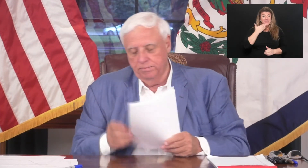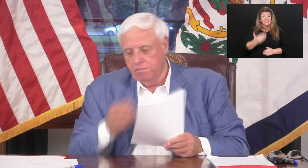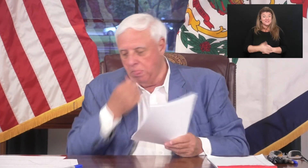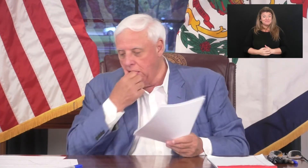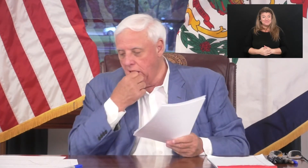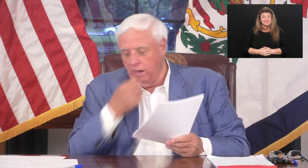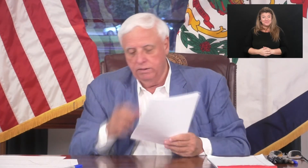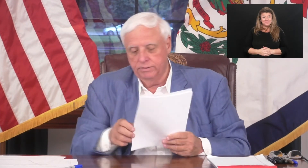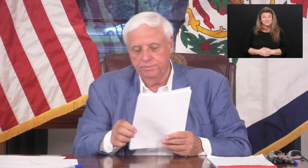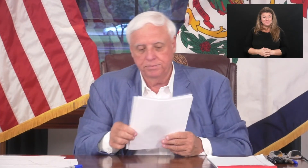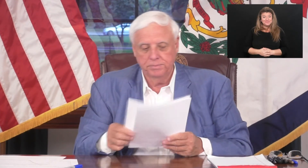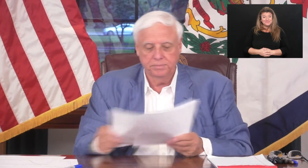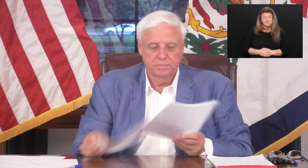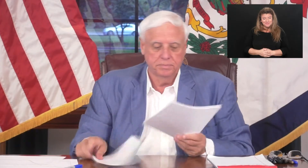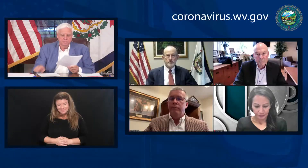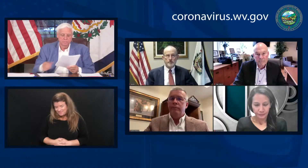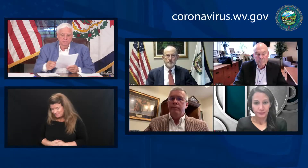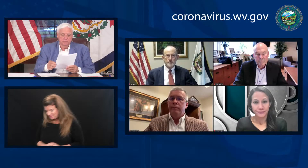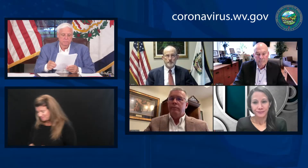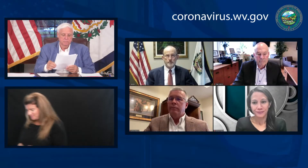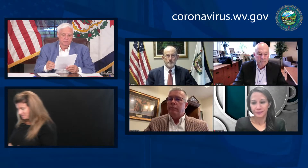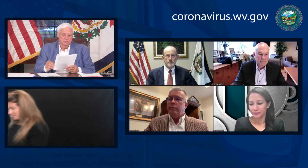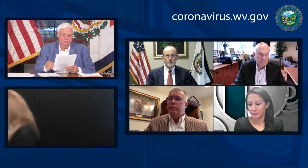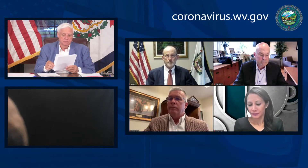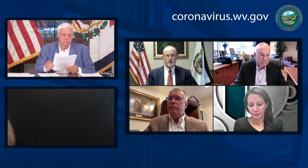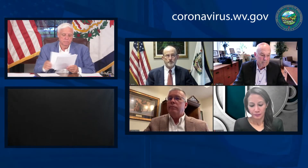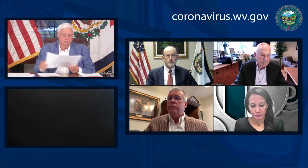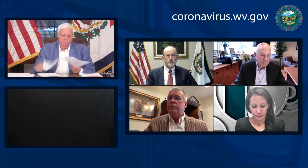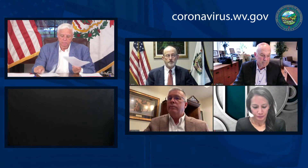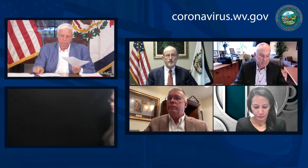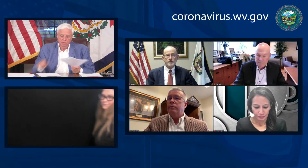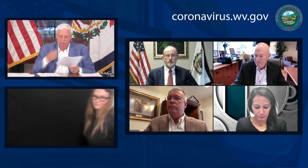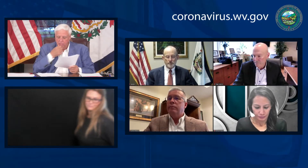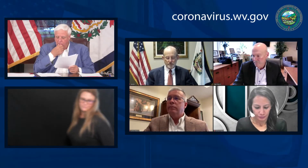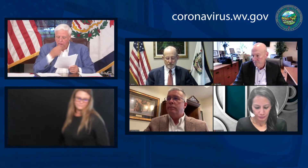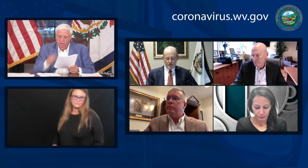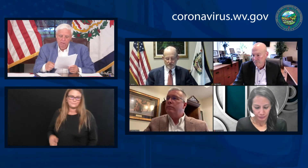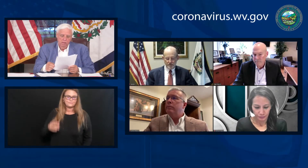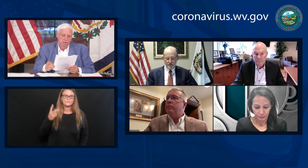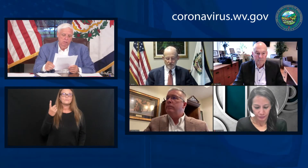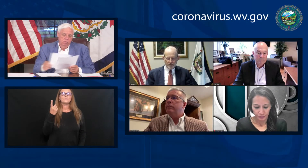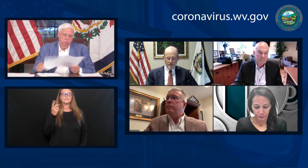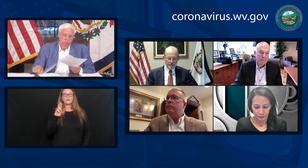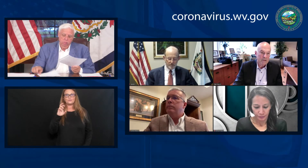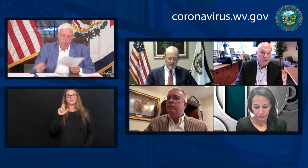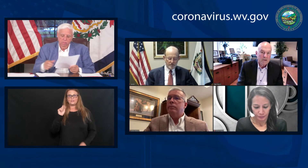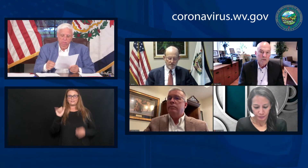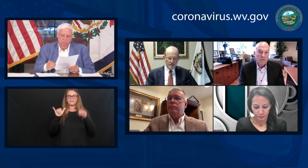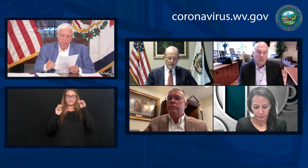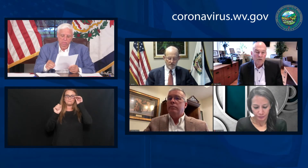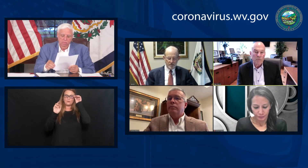All right, thank you, Governor. Let's now go to Dr. Clay Marsh, our coronavirus czar. Well, good